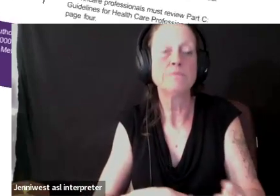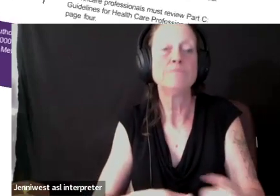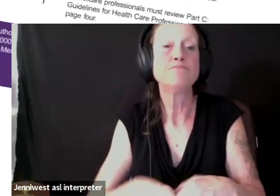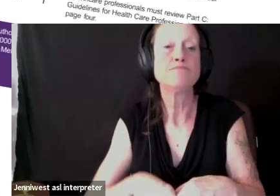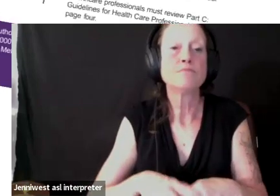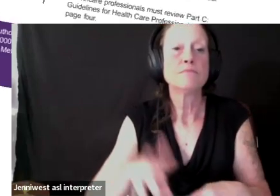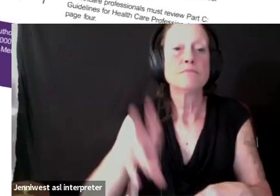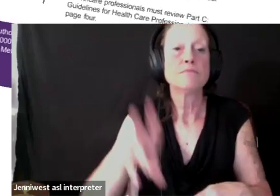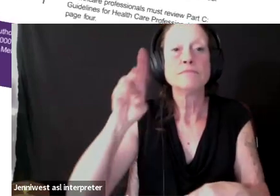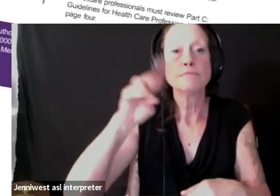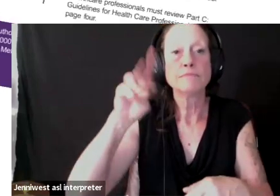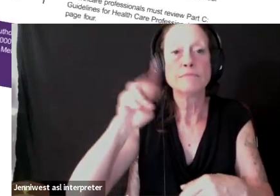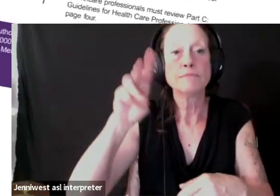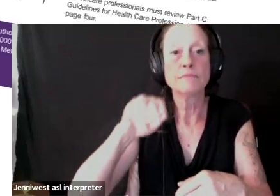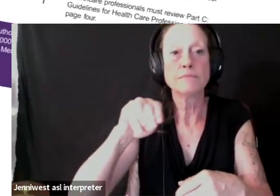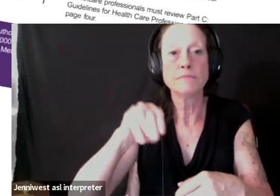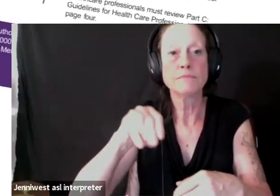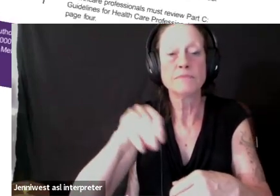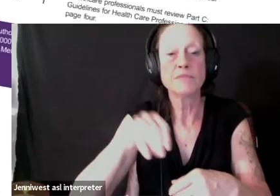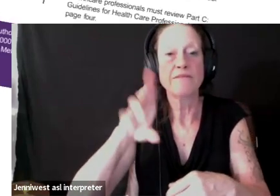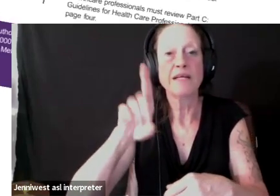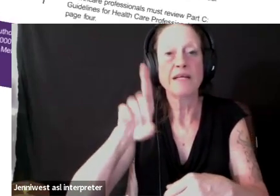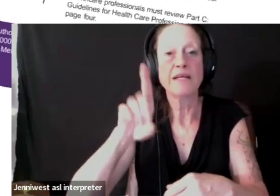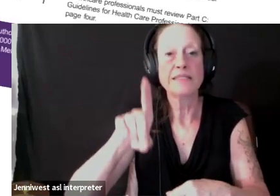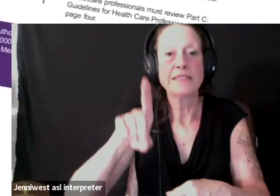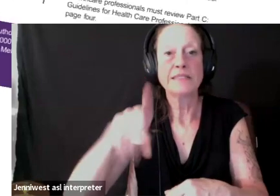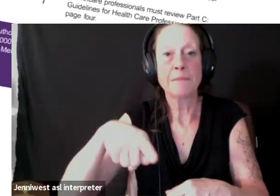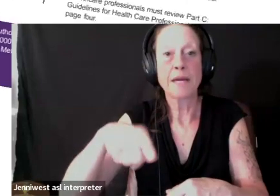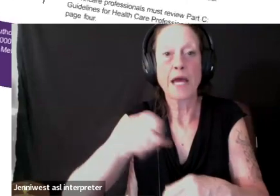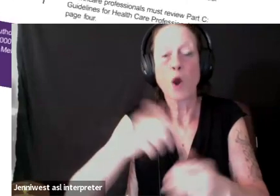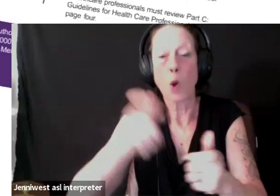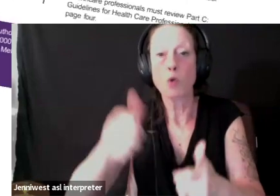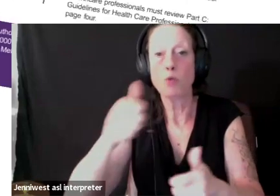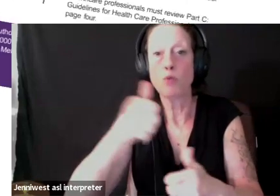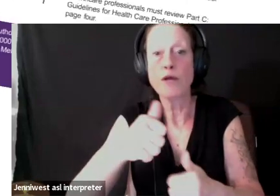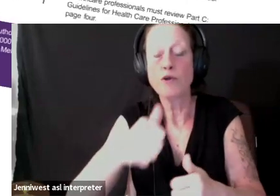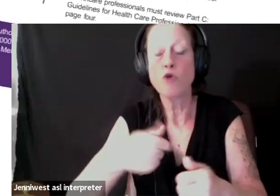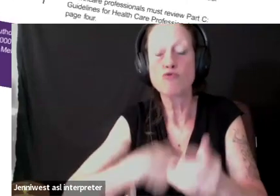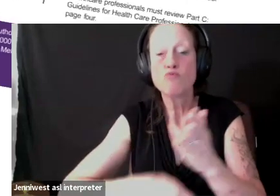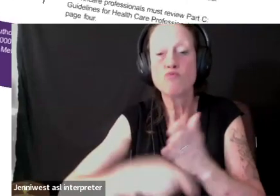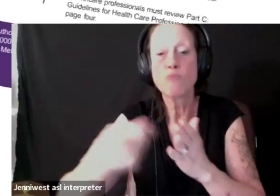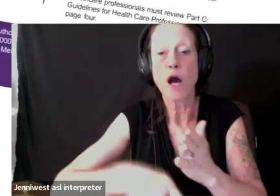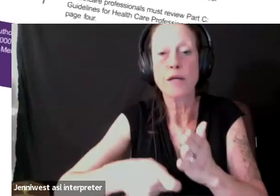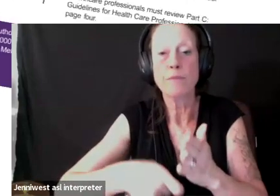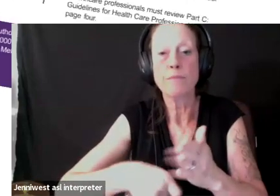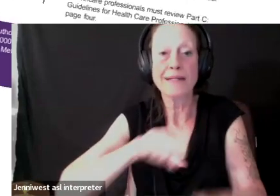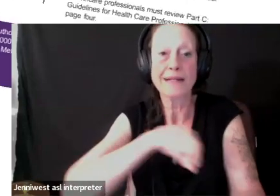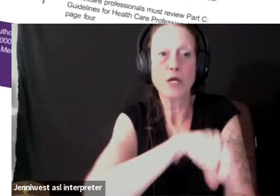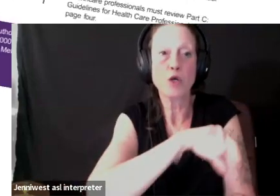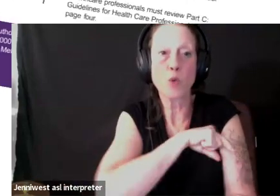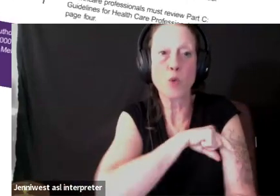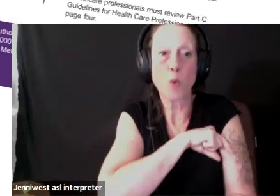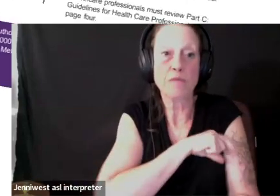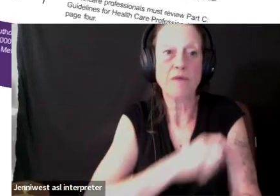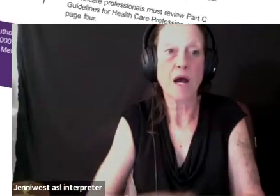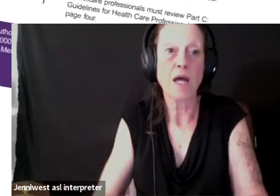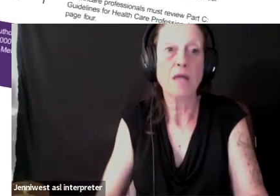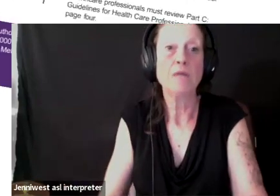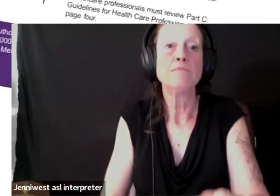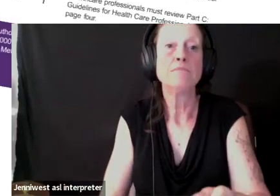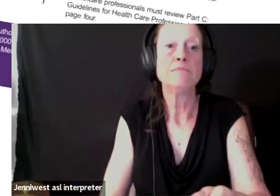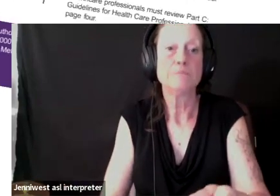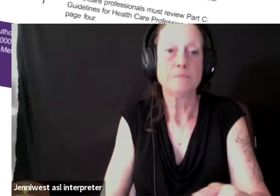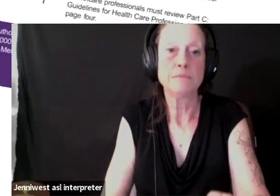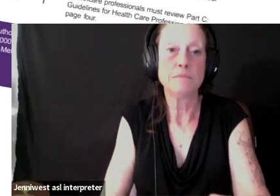next. So this is what the application looks like. You can have it approved if you don't have Medicare, or